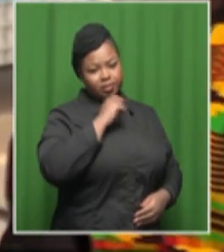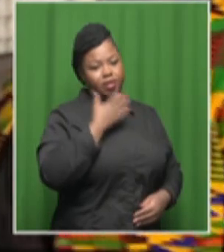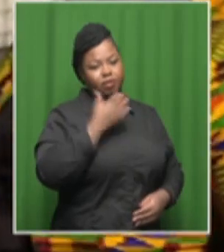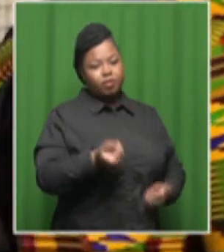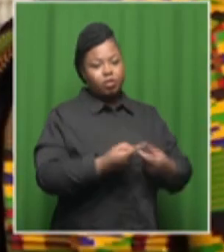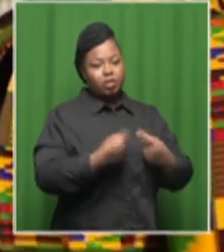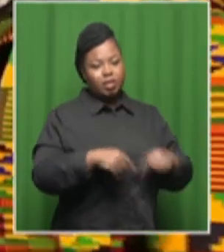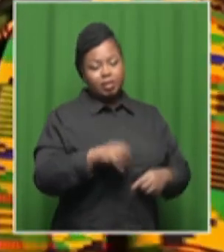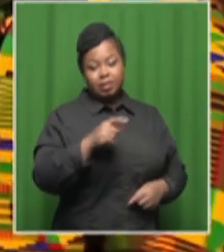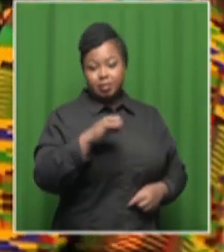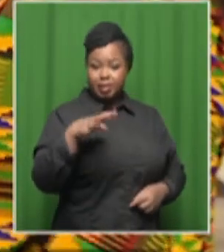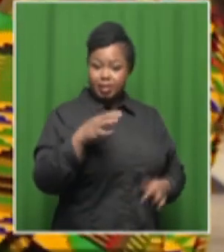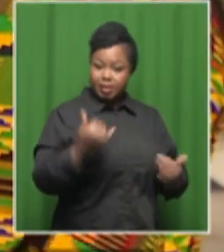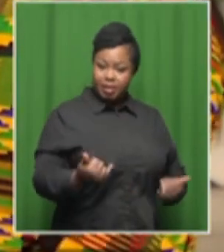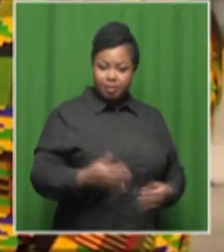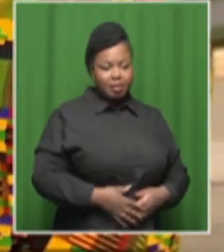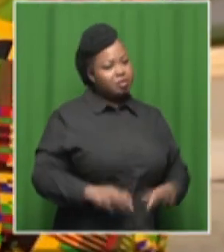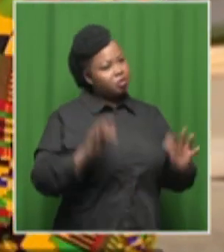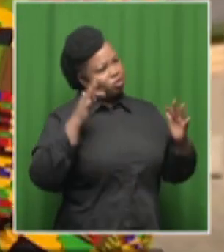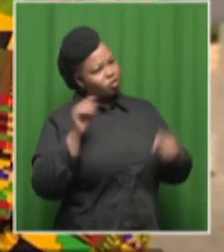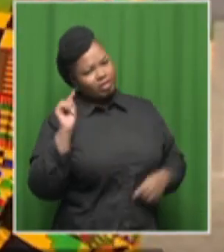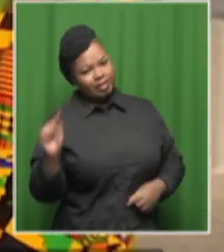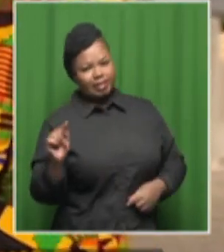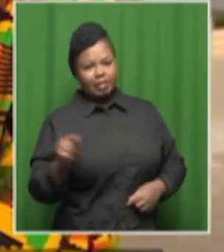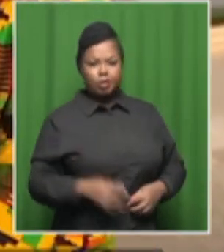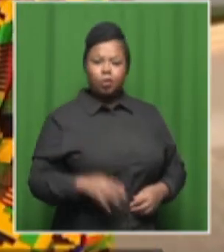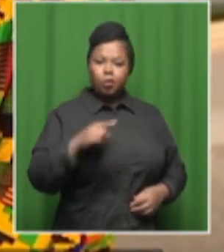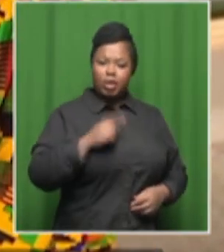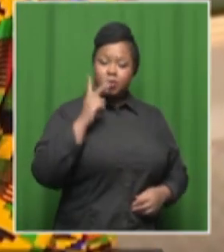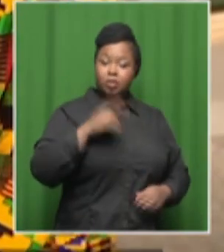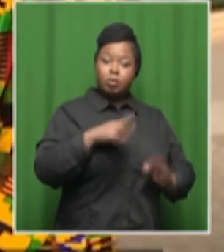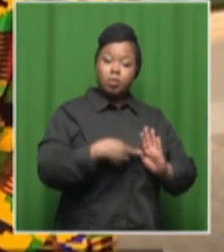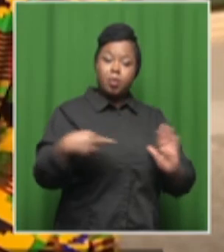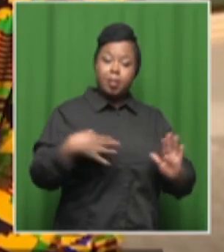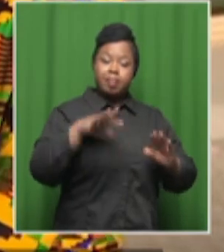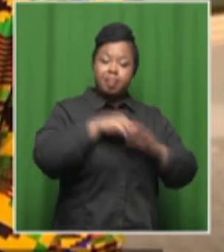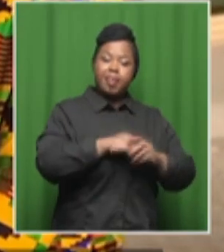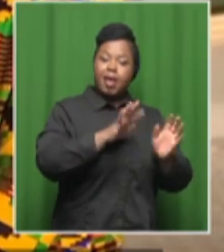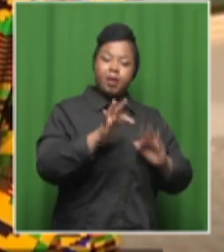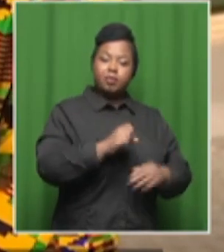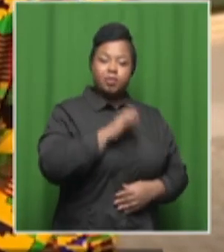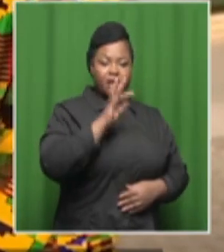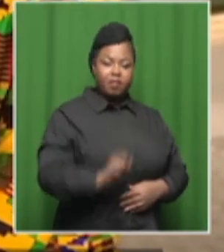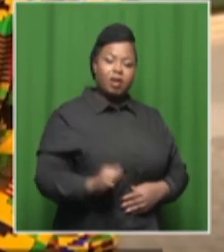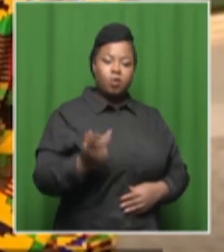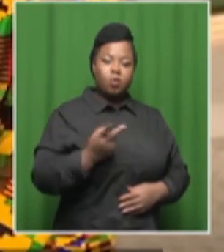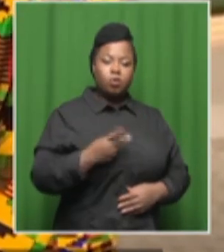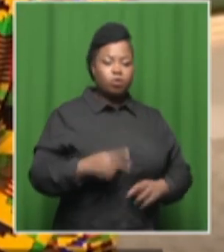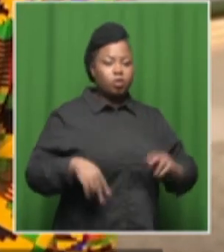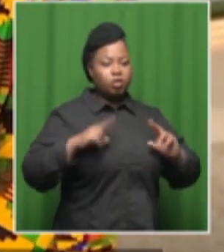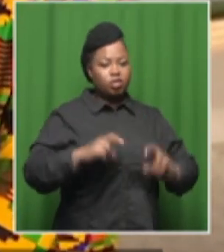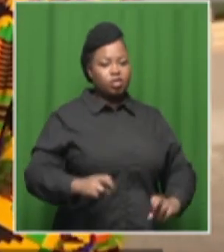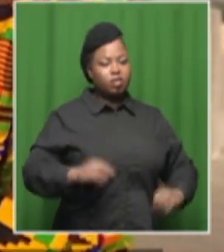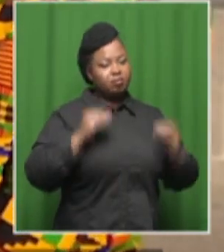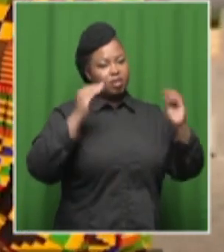the SABC at this hour. Firstly, congrats on this feat. We're obviously looking at the role that it's going to play in South Africa and the advancement of research at